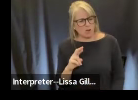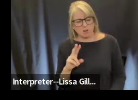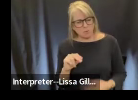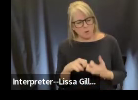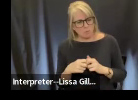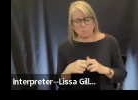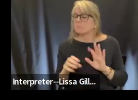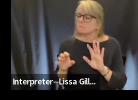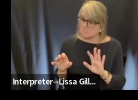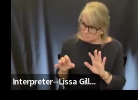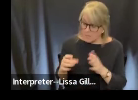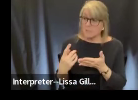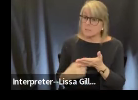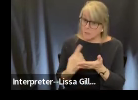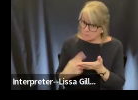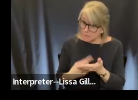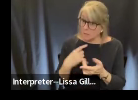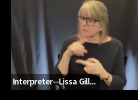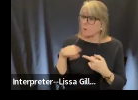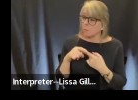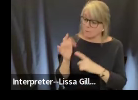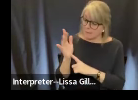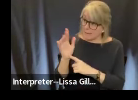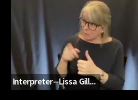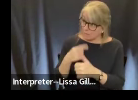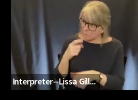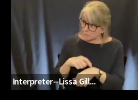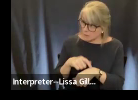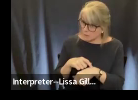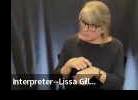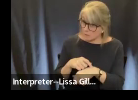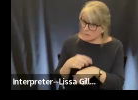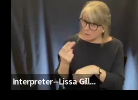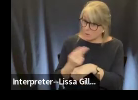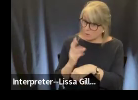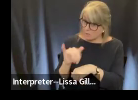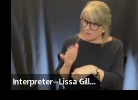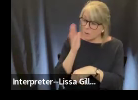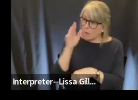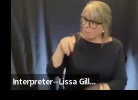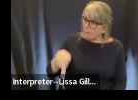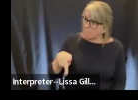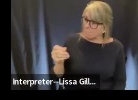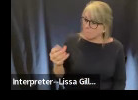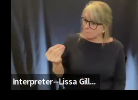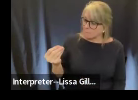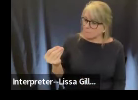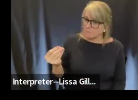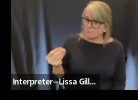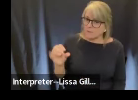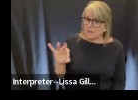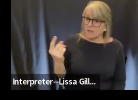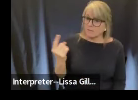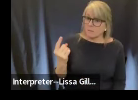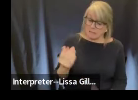that sometimes when we go to turn that candle on for the first time, if we use that wick a lot, sometimes it'll pop a little. And if you've got something that can